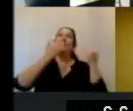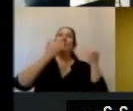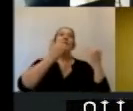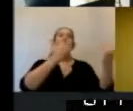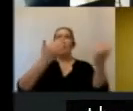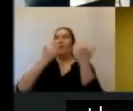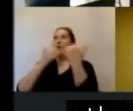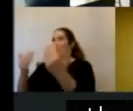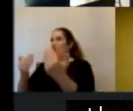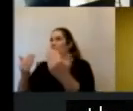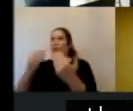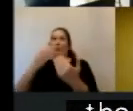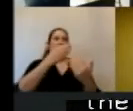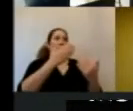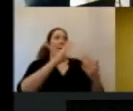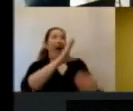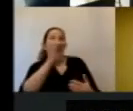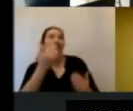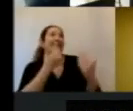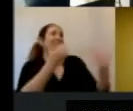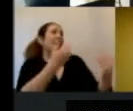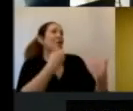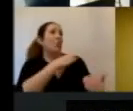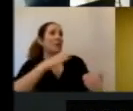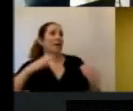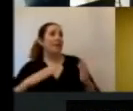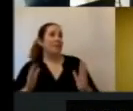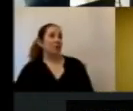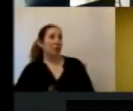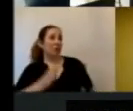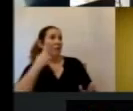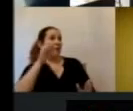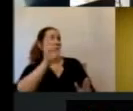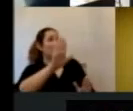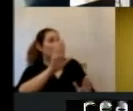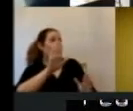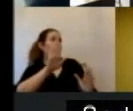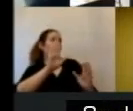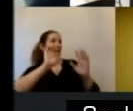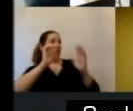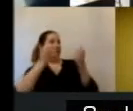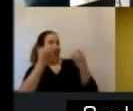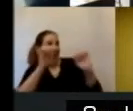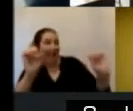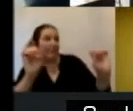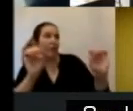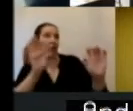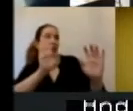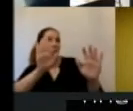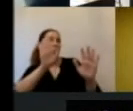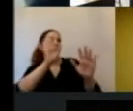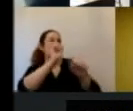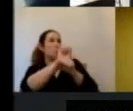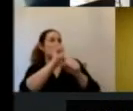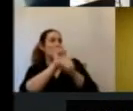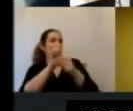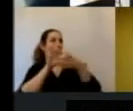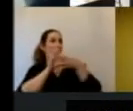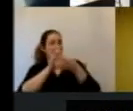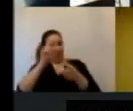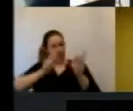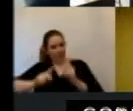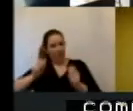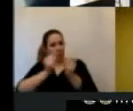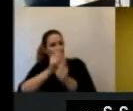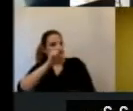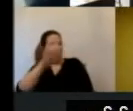update on City Hall Plaza. So I had a conversation with Chief Brophy, and